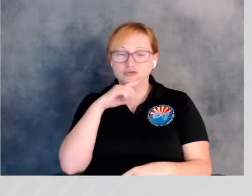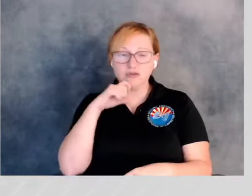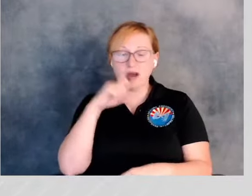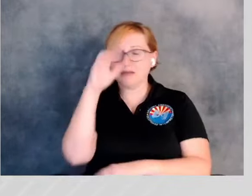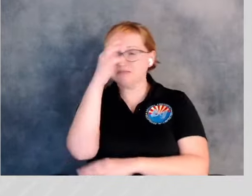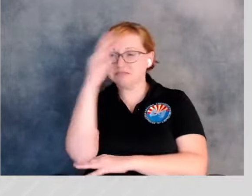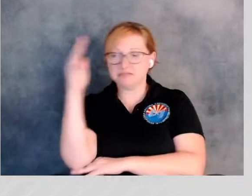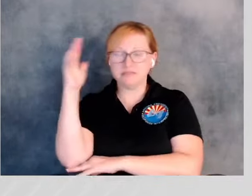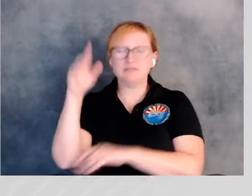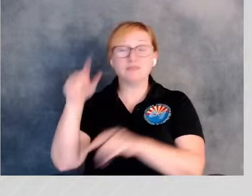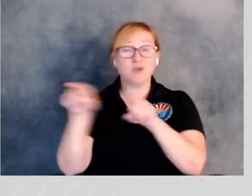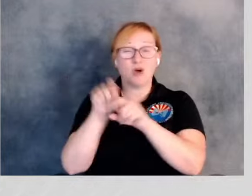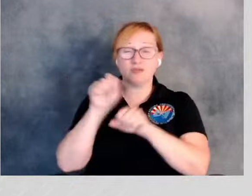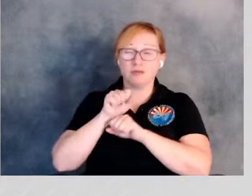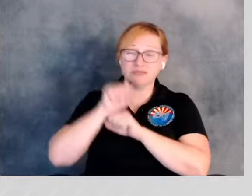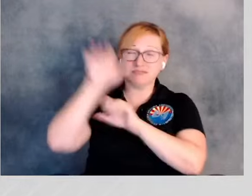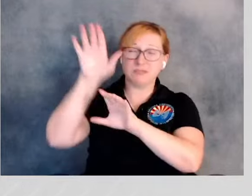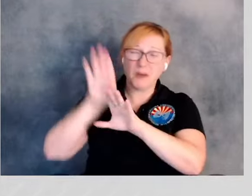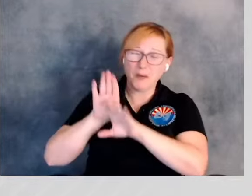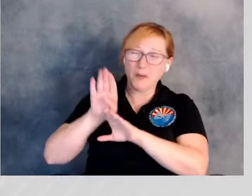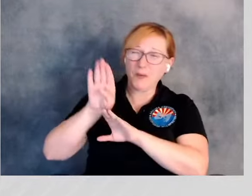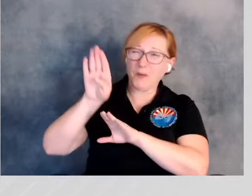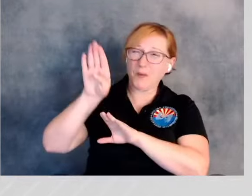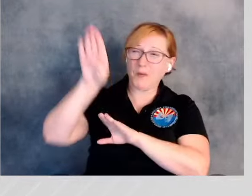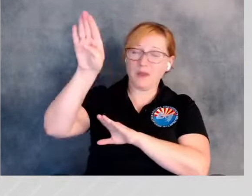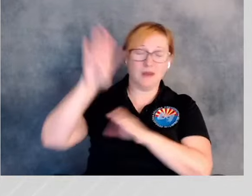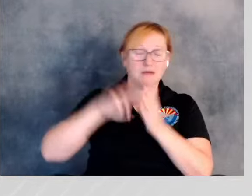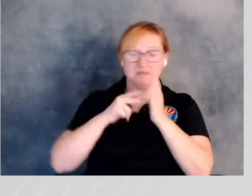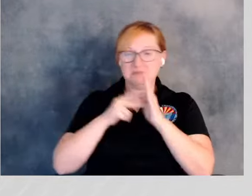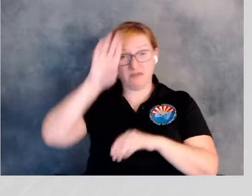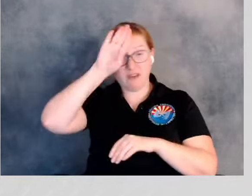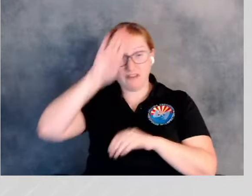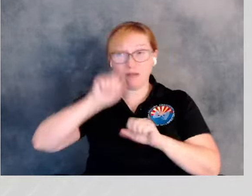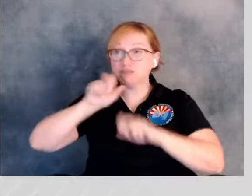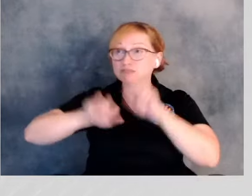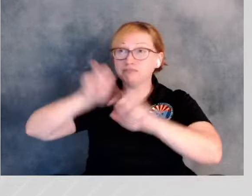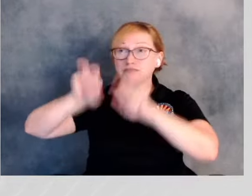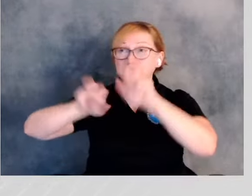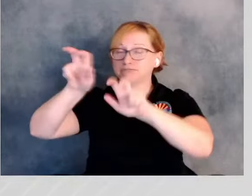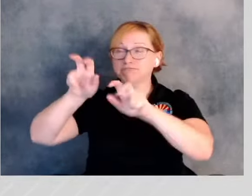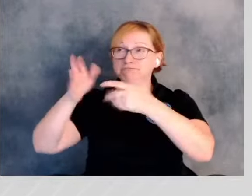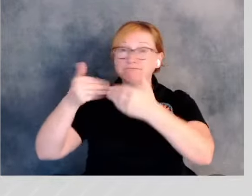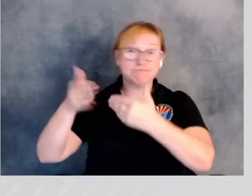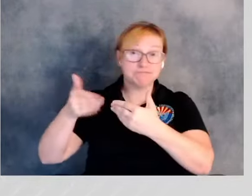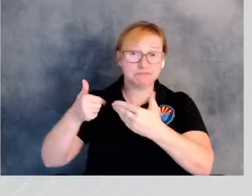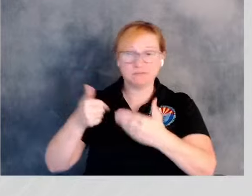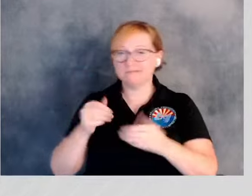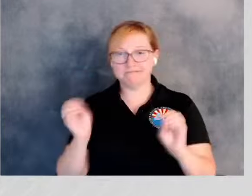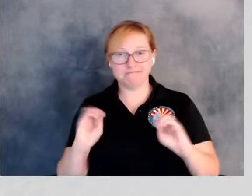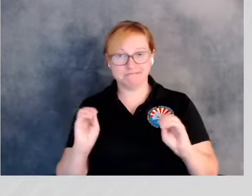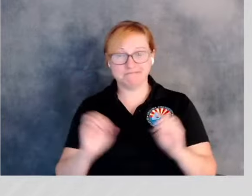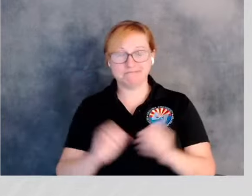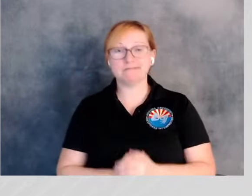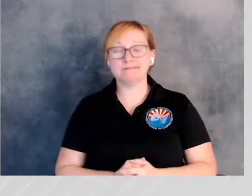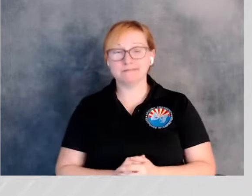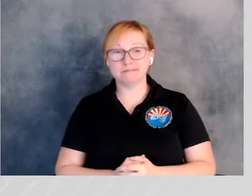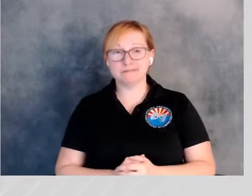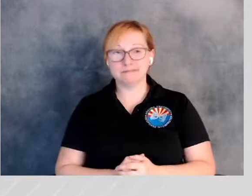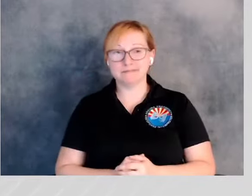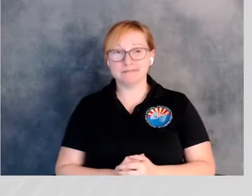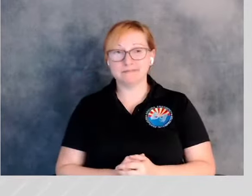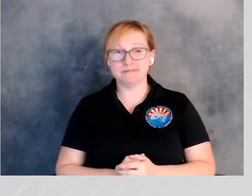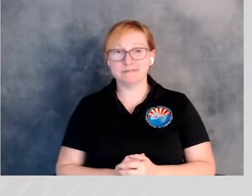that were very difficult for the firefighters to make access to the fire's edge. Currently, the fire behavior